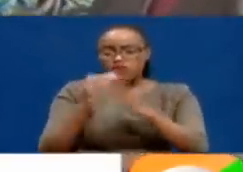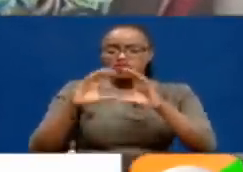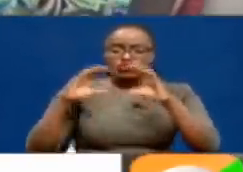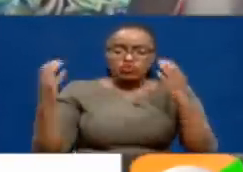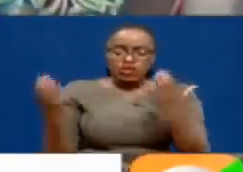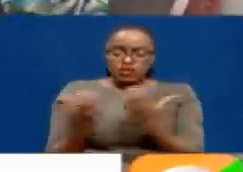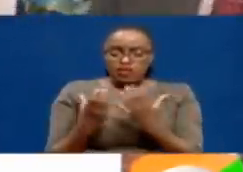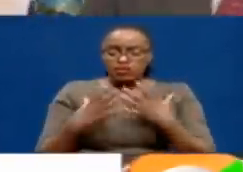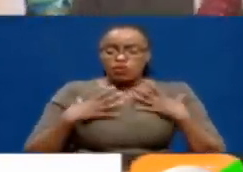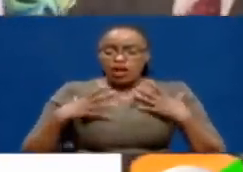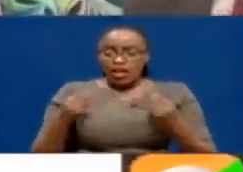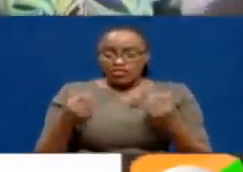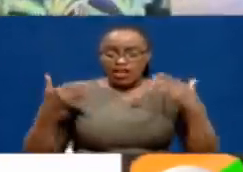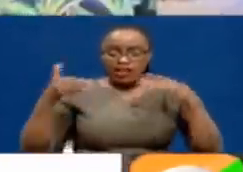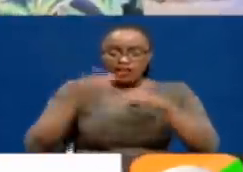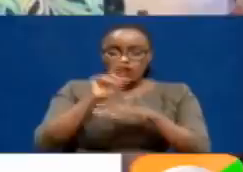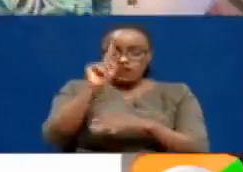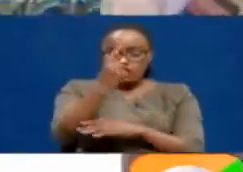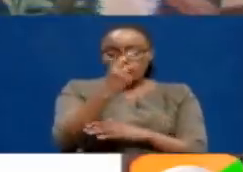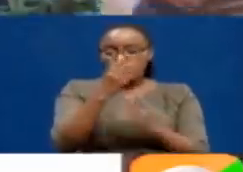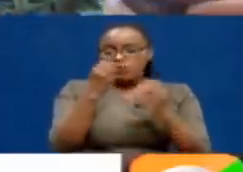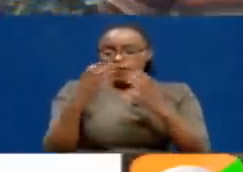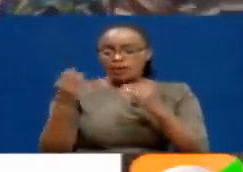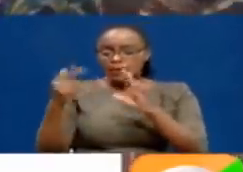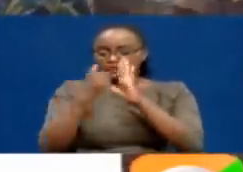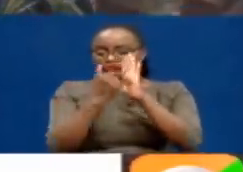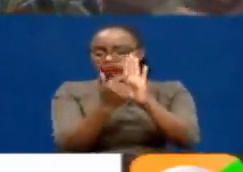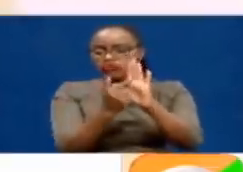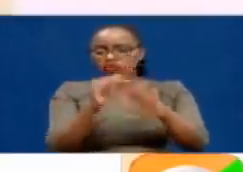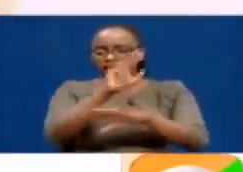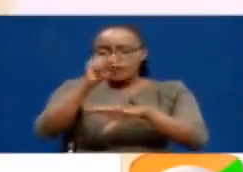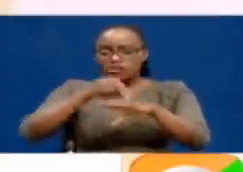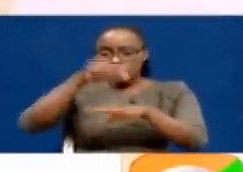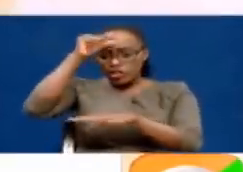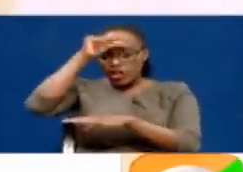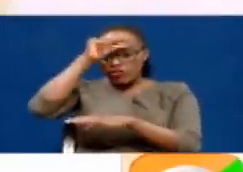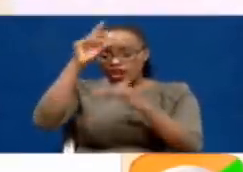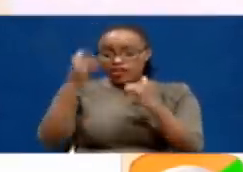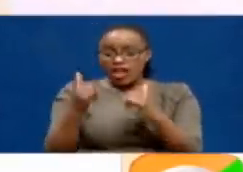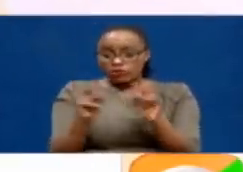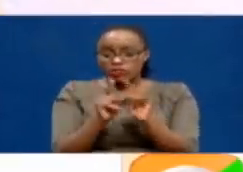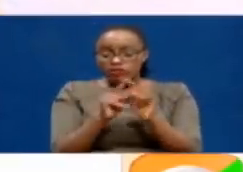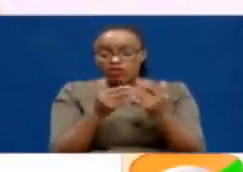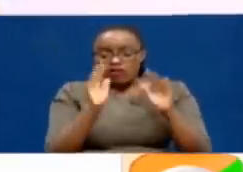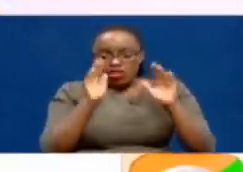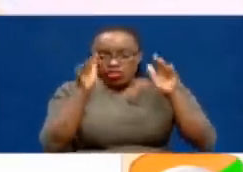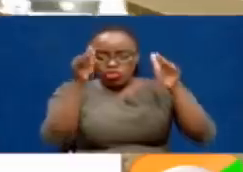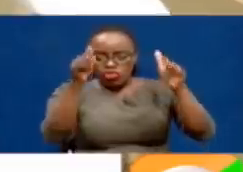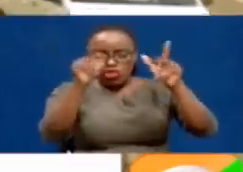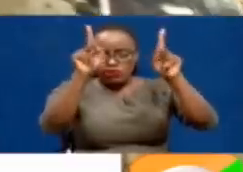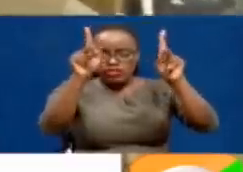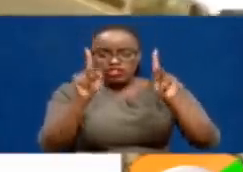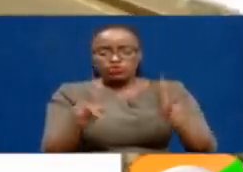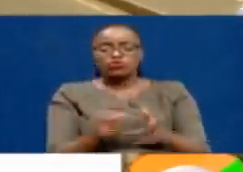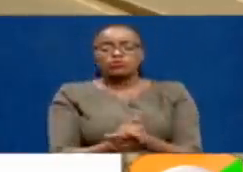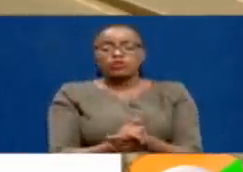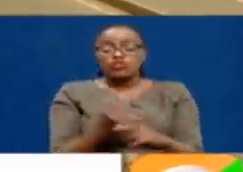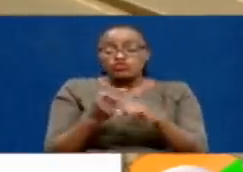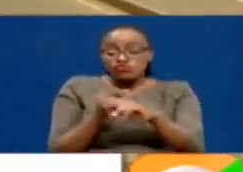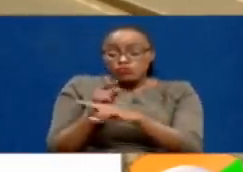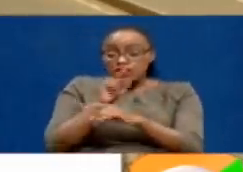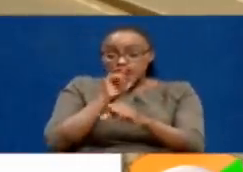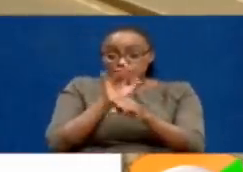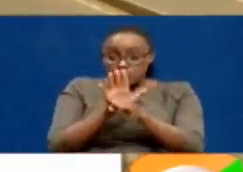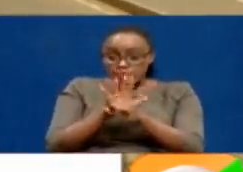Universal Health Coverage Program, a first of many indications that the national government had now turned its spotlight to Kisumu. Apart from